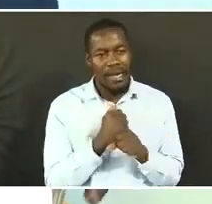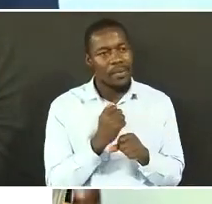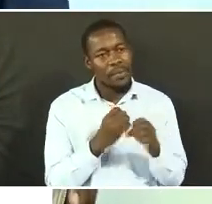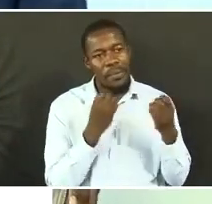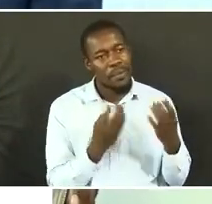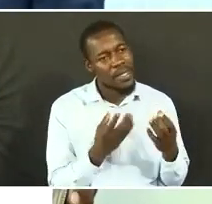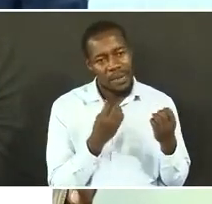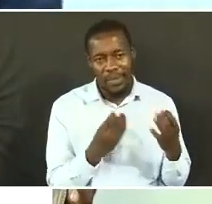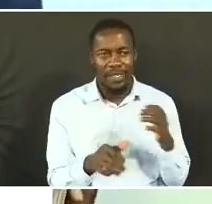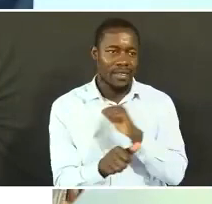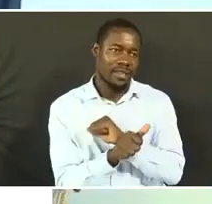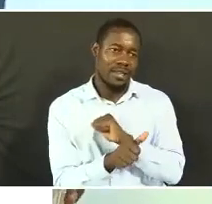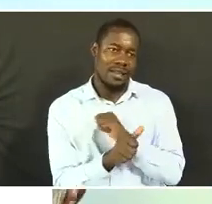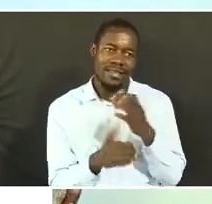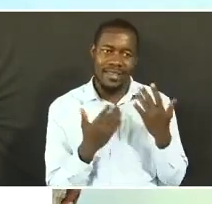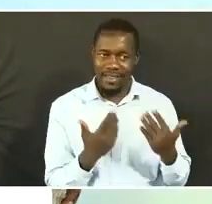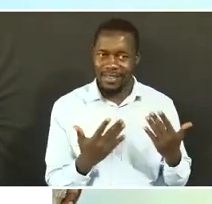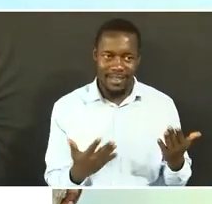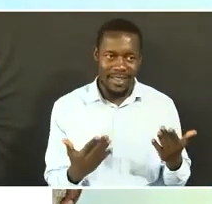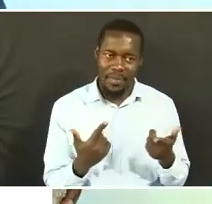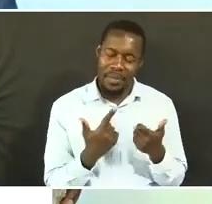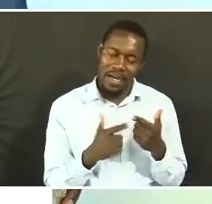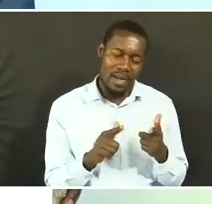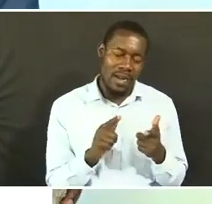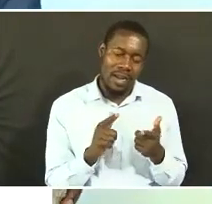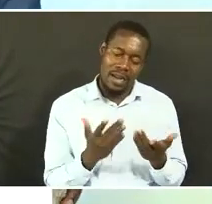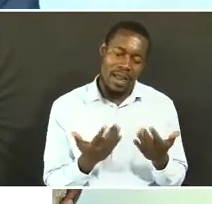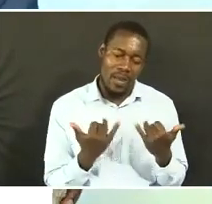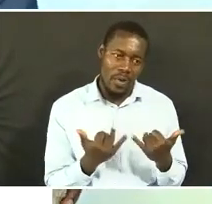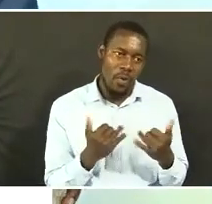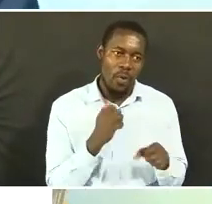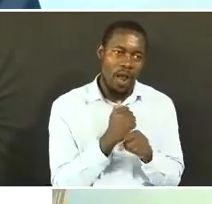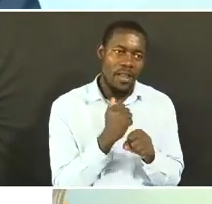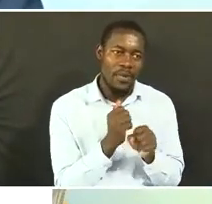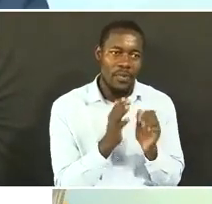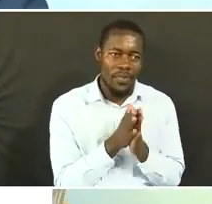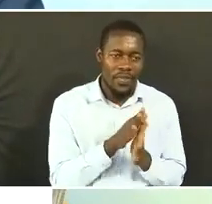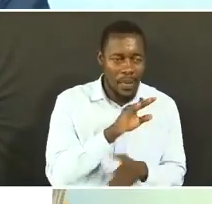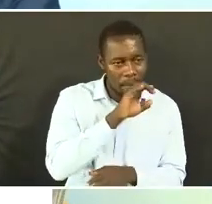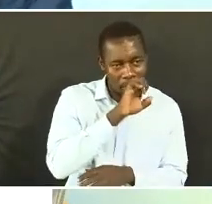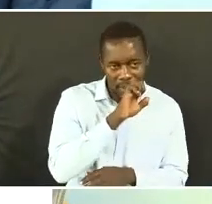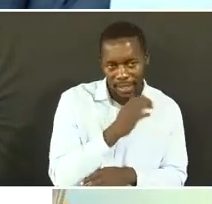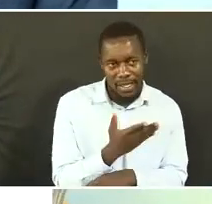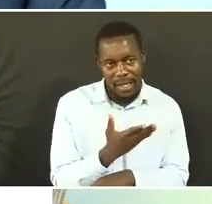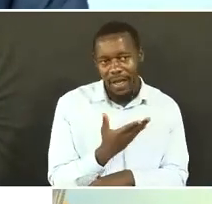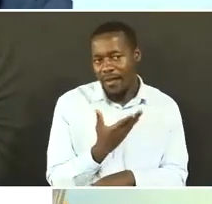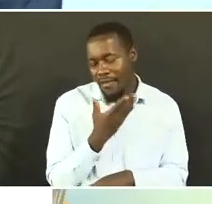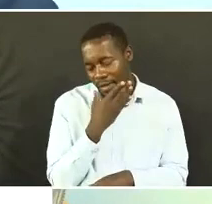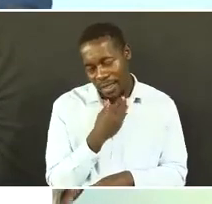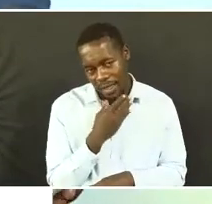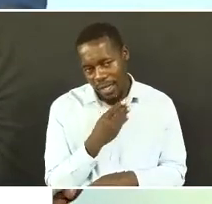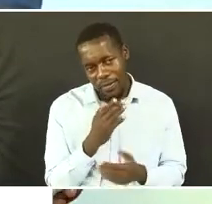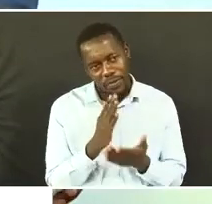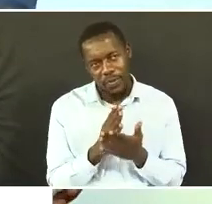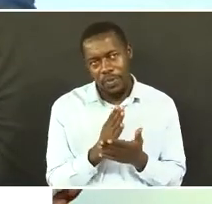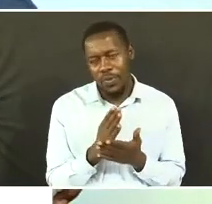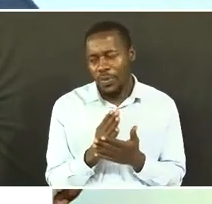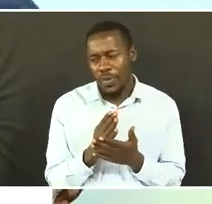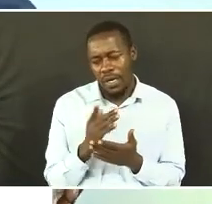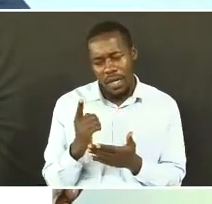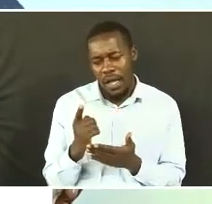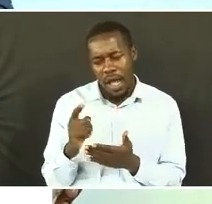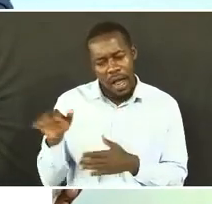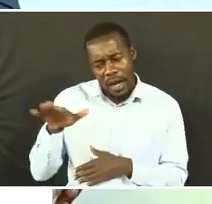addresses and now I find myself in the pigsty. Daddy, I recall how you treat